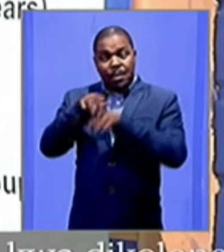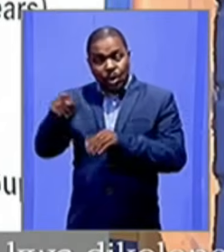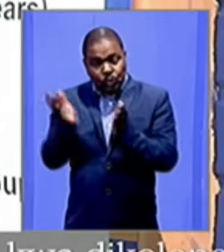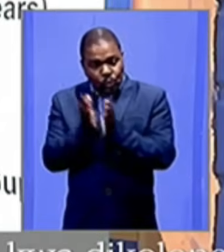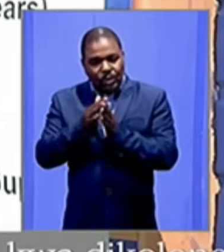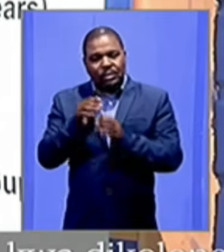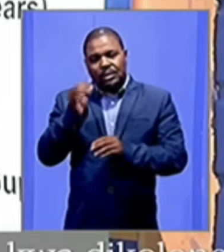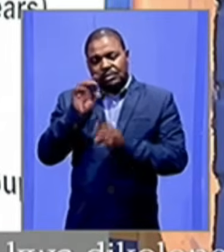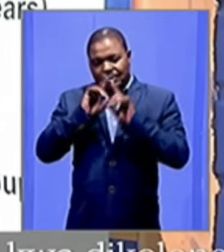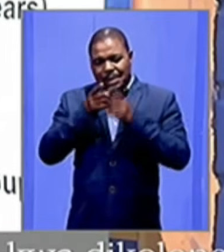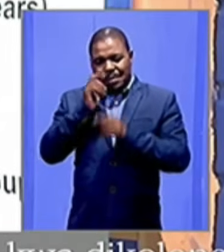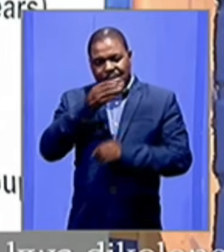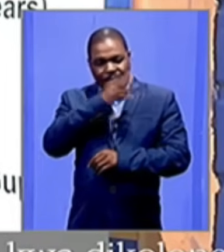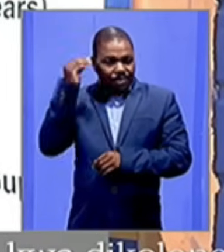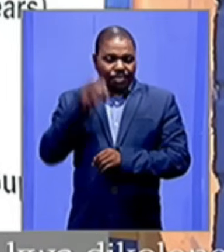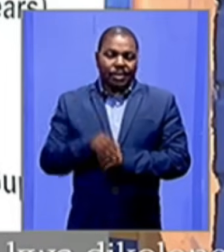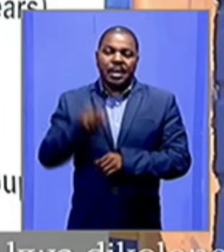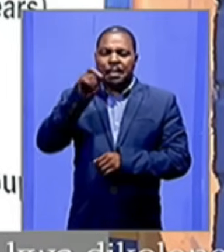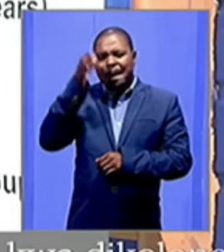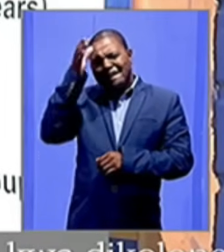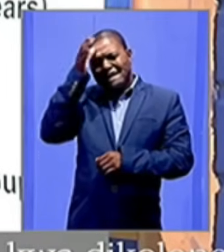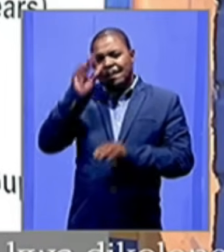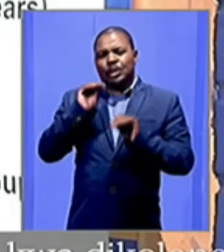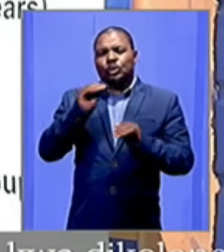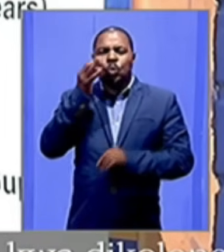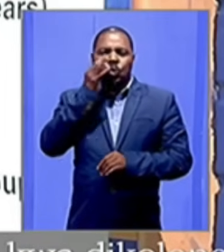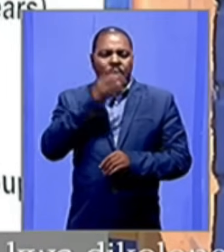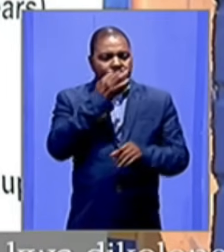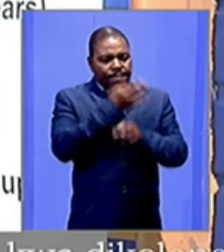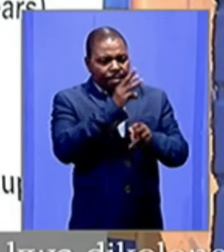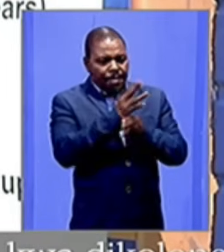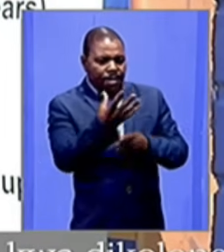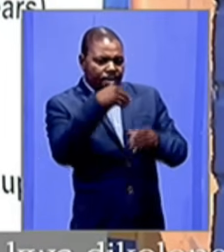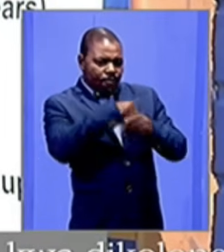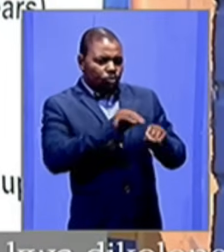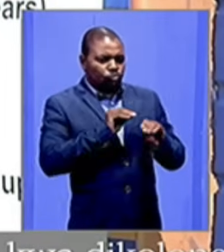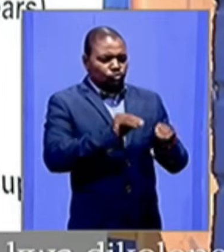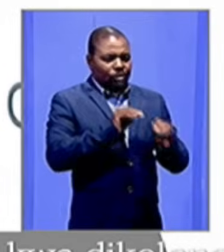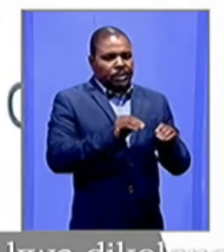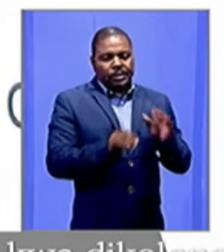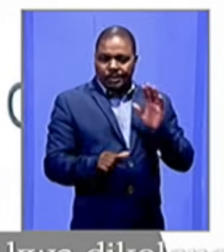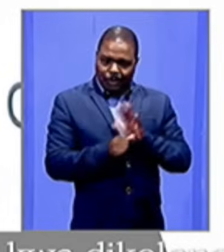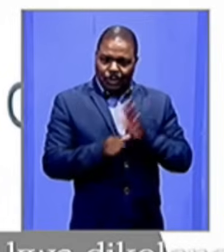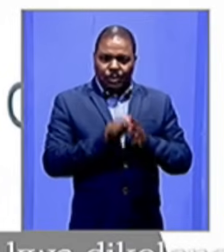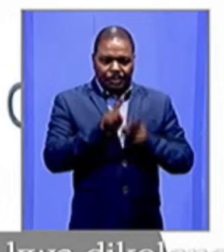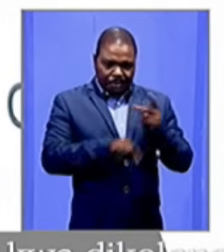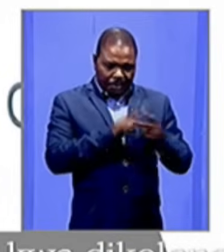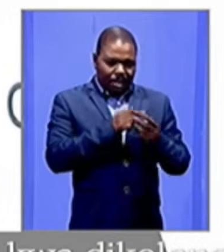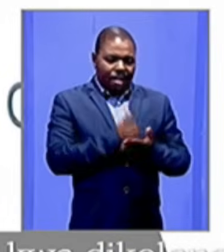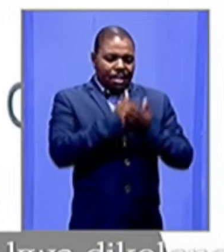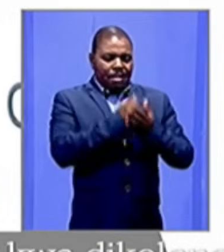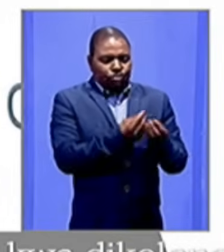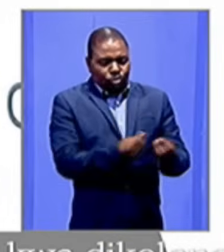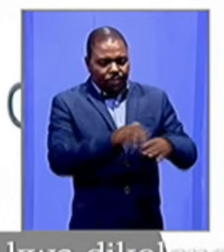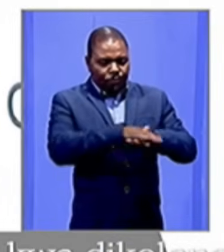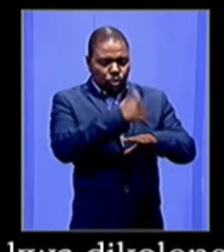Go ya ka moitseanape wa tsa thuto go nna le seabe ga batsadi go botlhokwa thata mo go tlhomeng motheo o o siameng wa bana